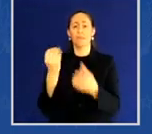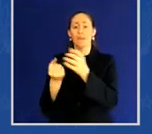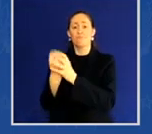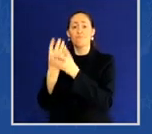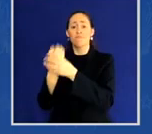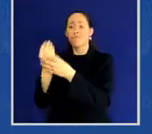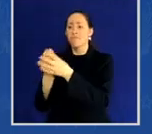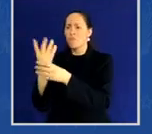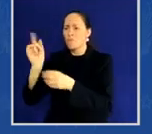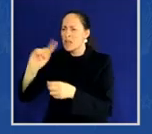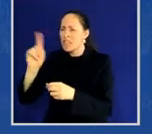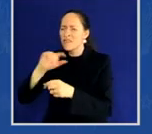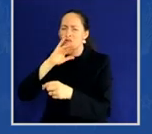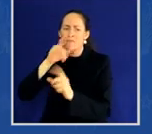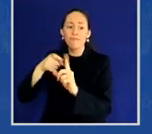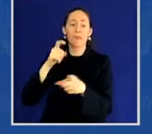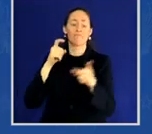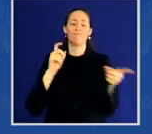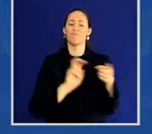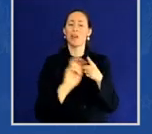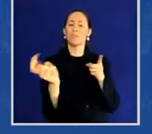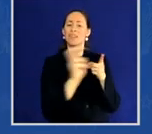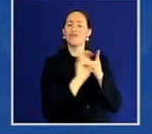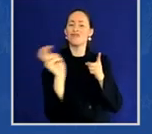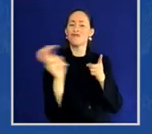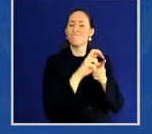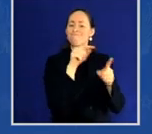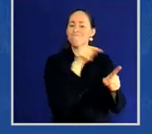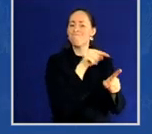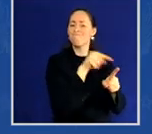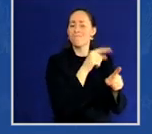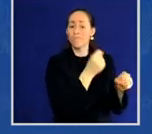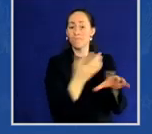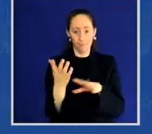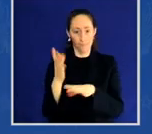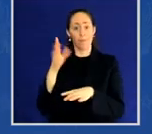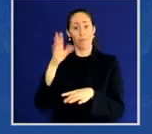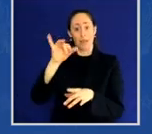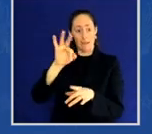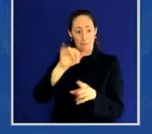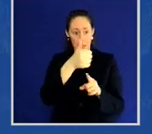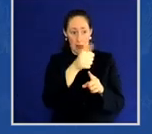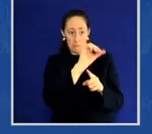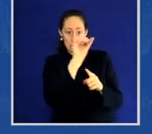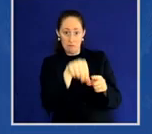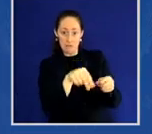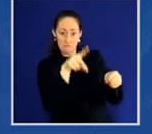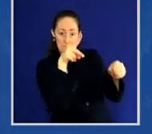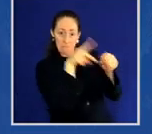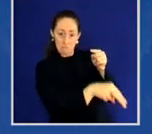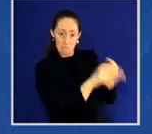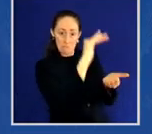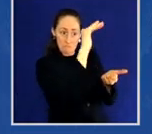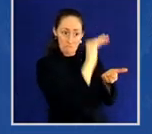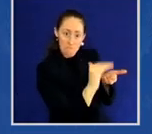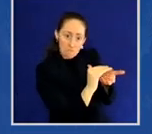if just 10% of the freight shipped and the largest trucks went by rail instead, we'd be